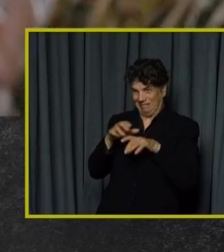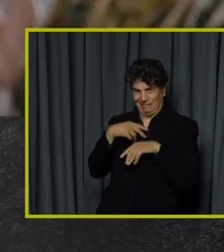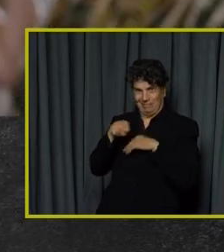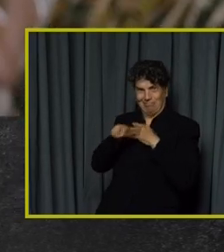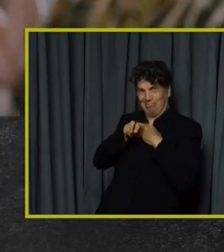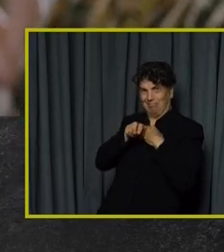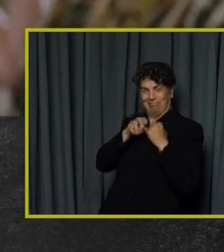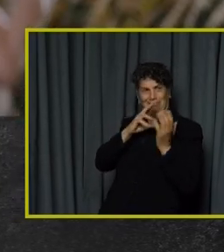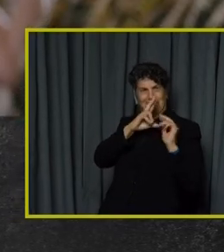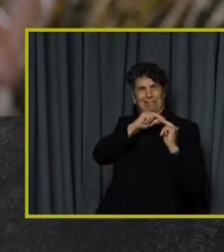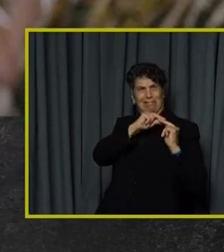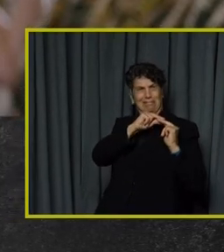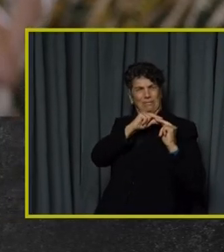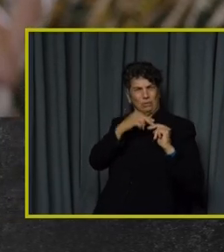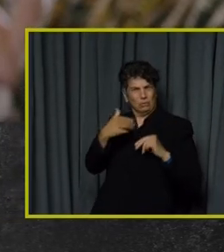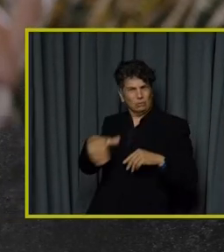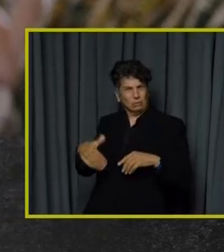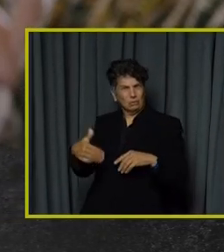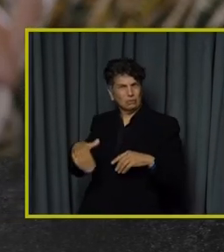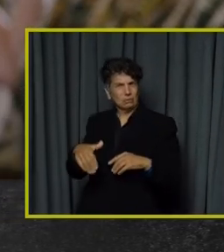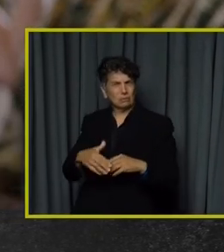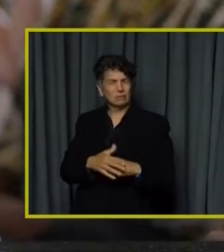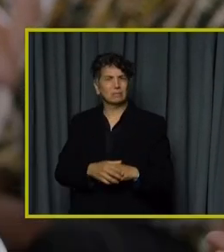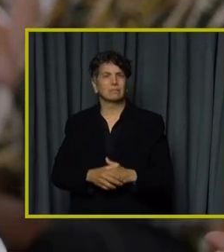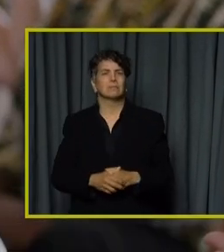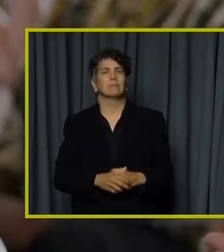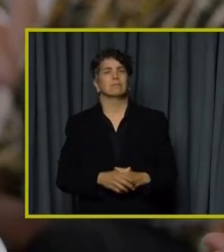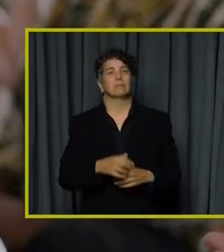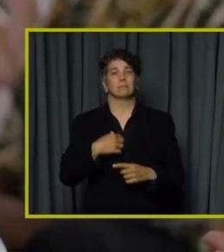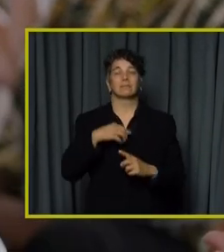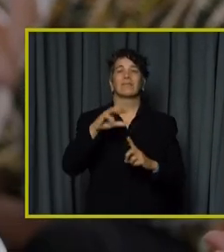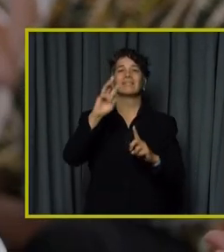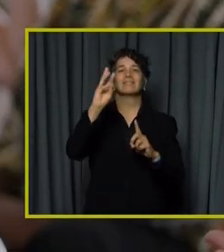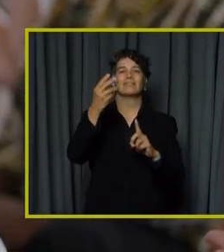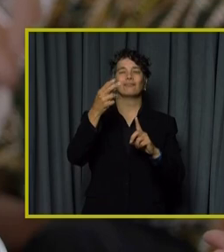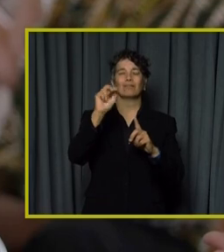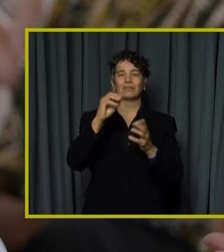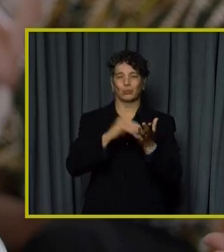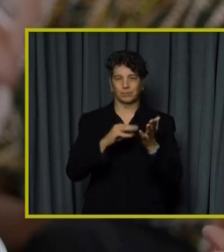away from not one, not two, but three